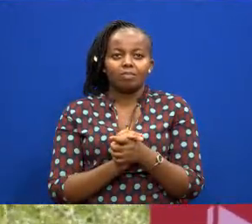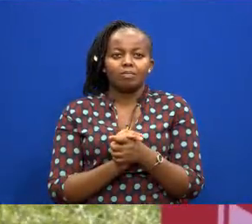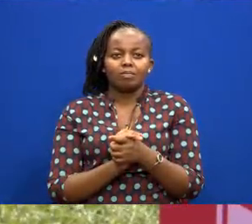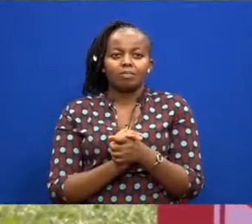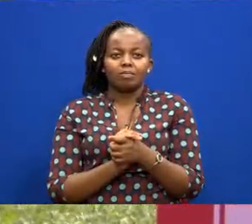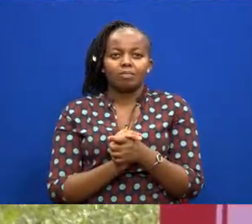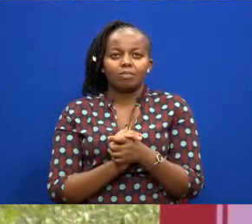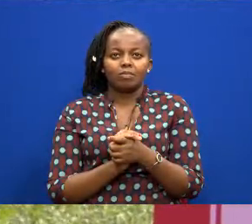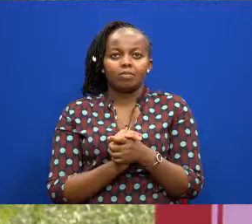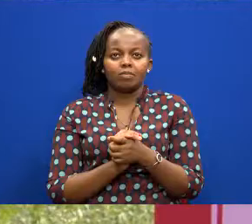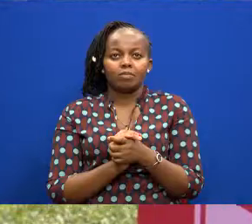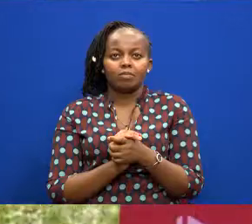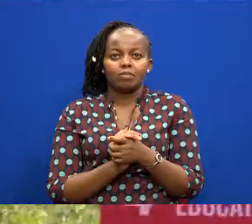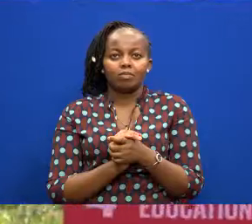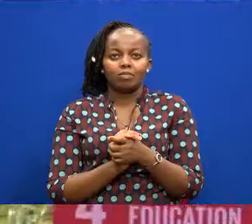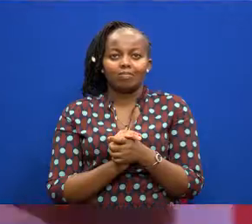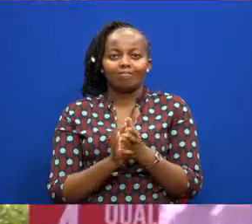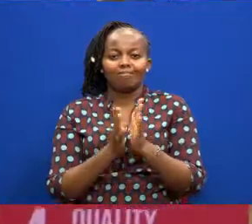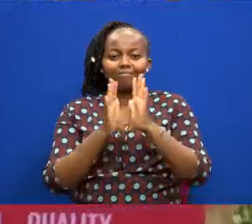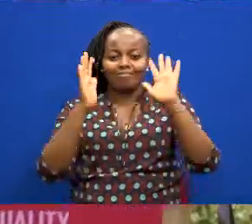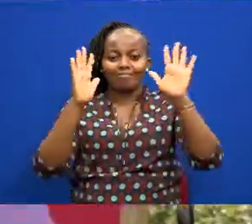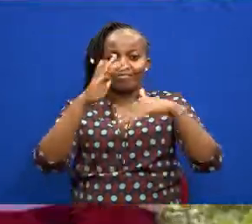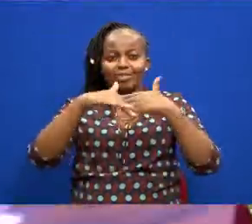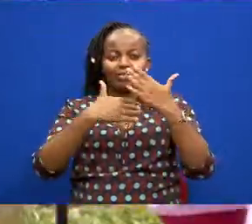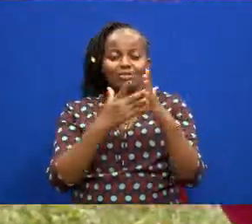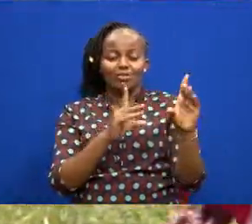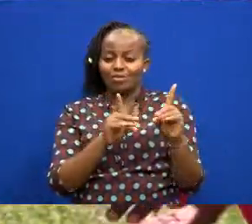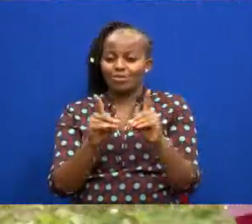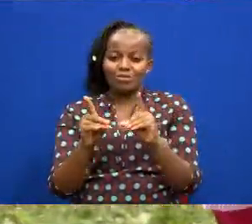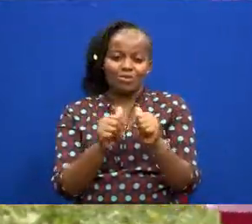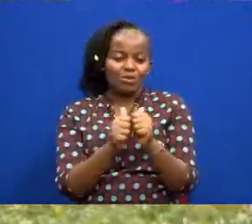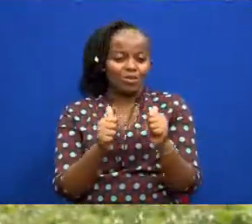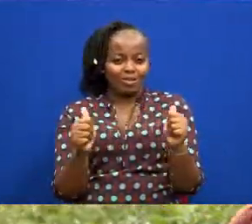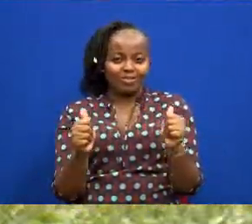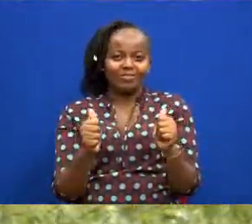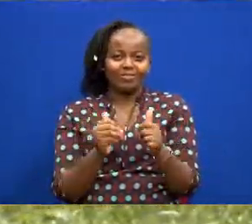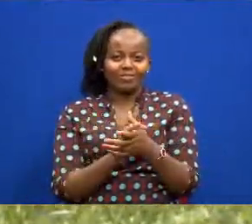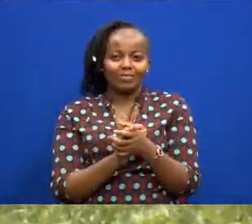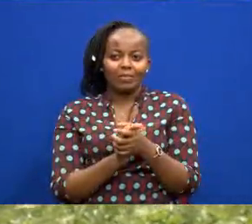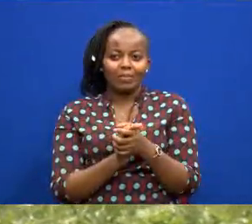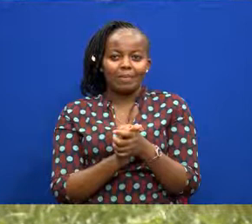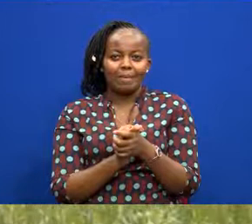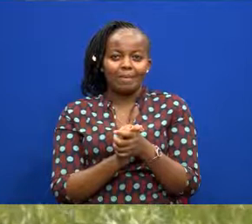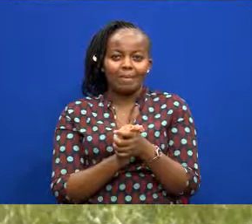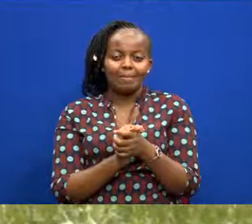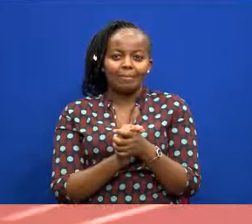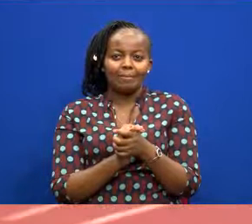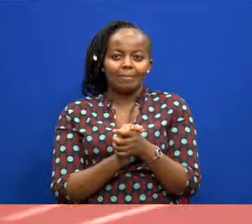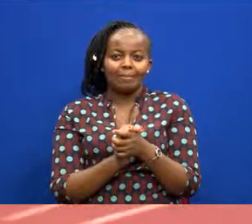Let's get back. Let's get back. Some high tens, some high tens. I know you're doing well. I know you're doing well. Good.